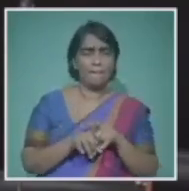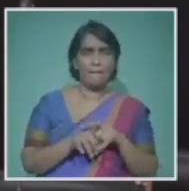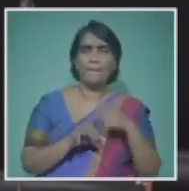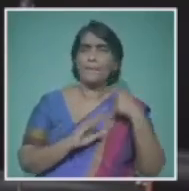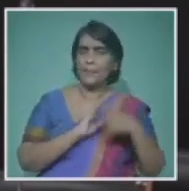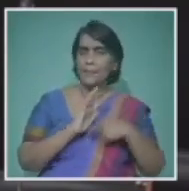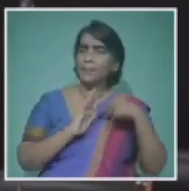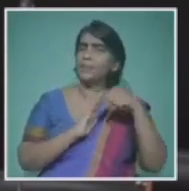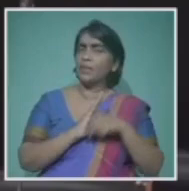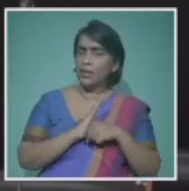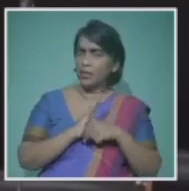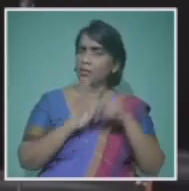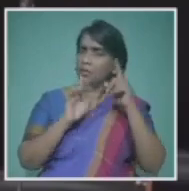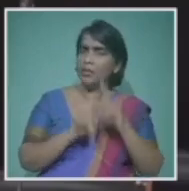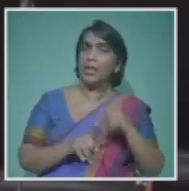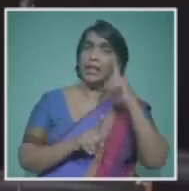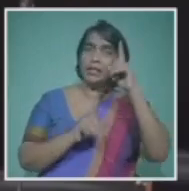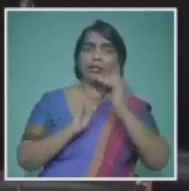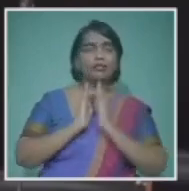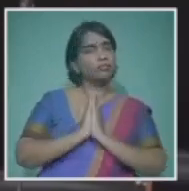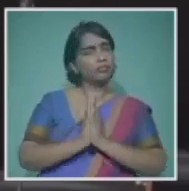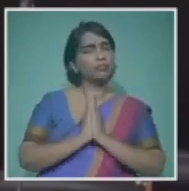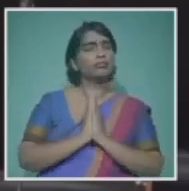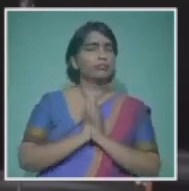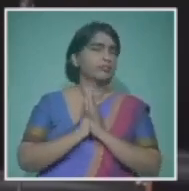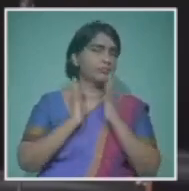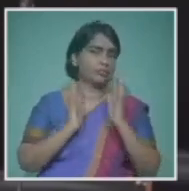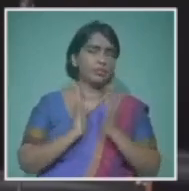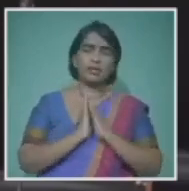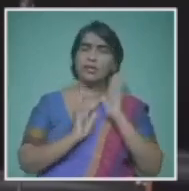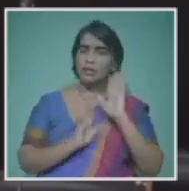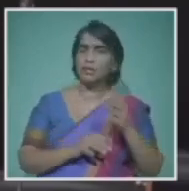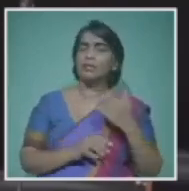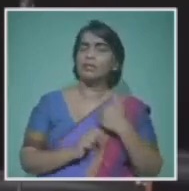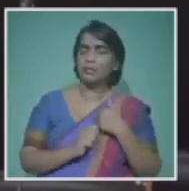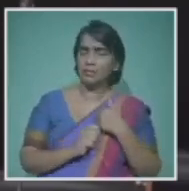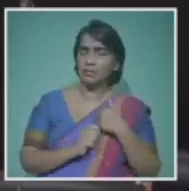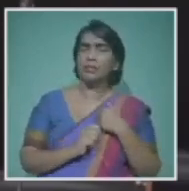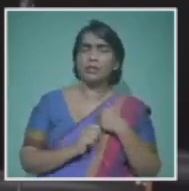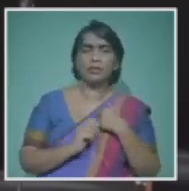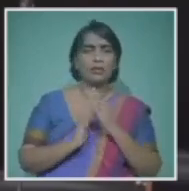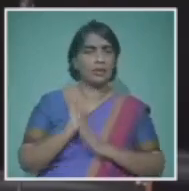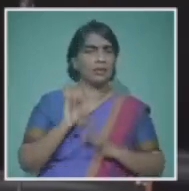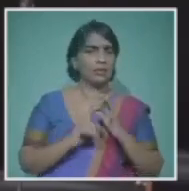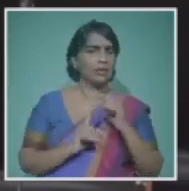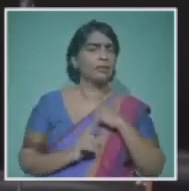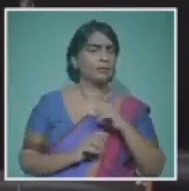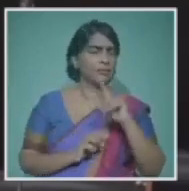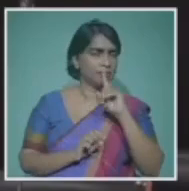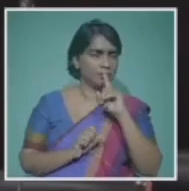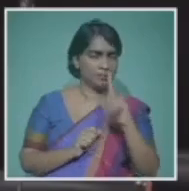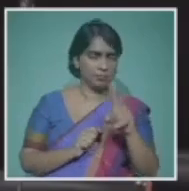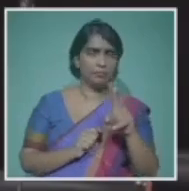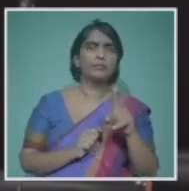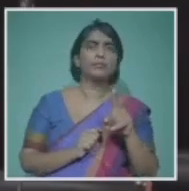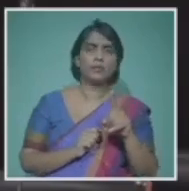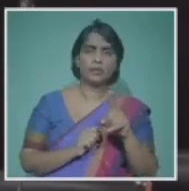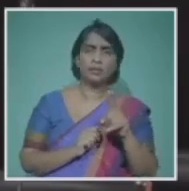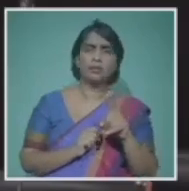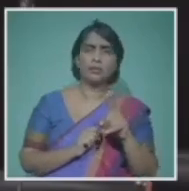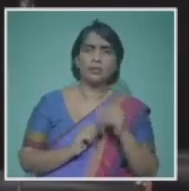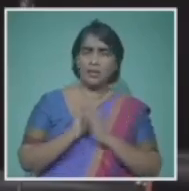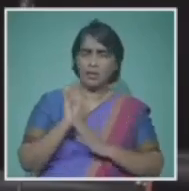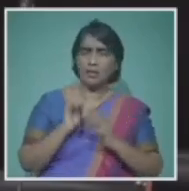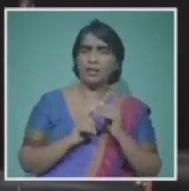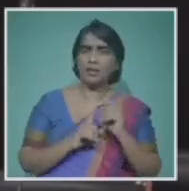I asked the minister to really compile, and maybe from the other side also they can help, the distinct nature of